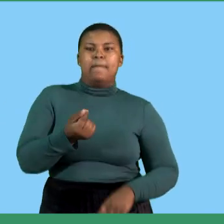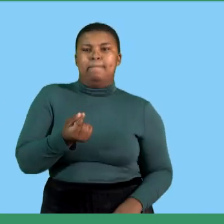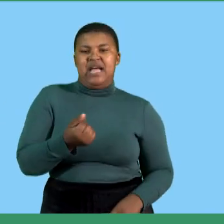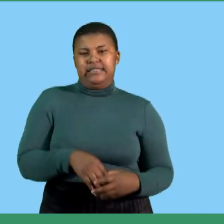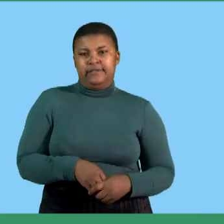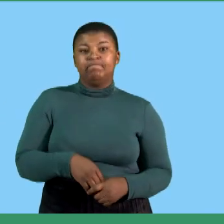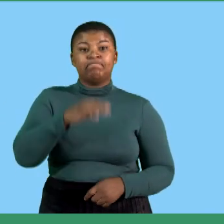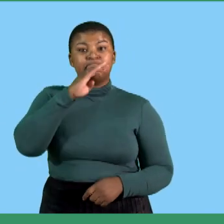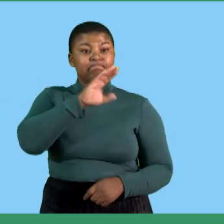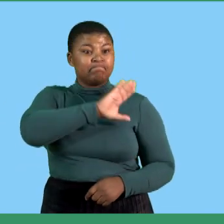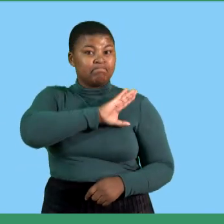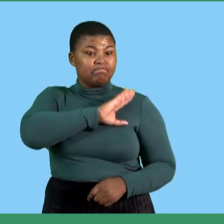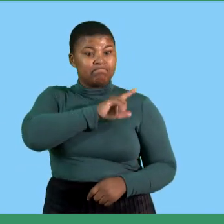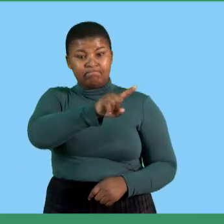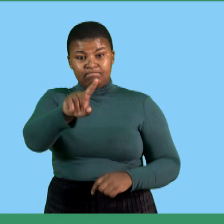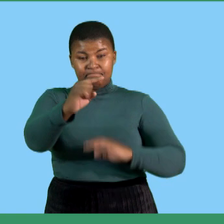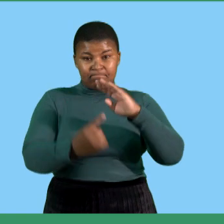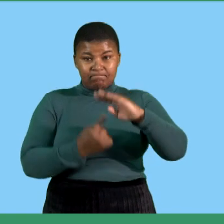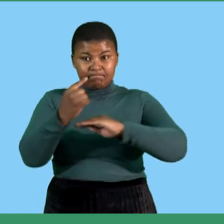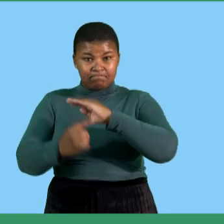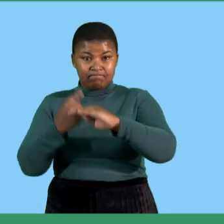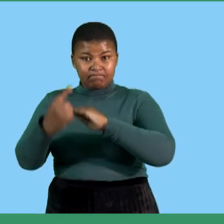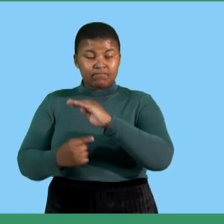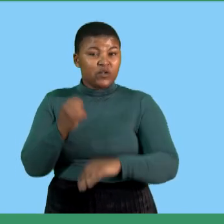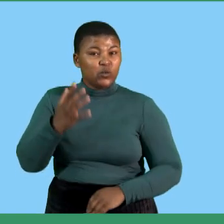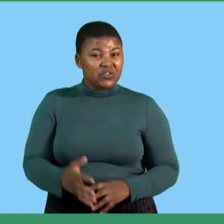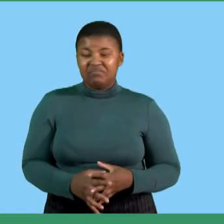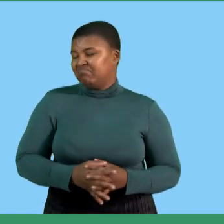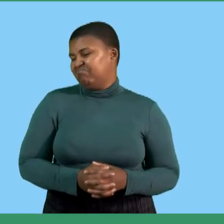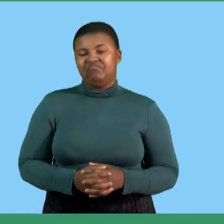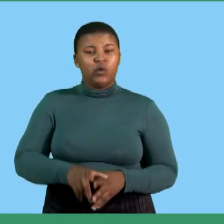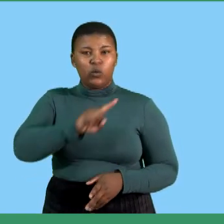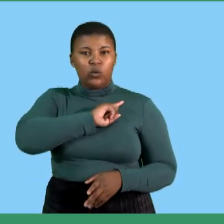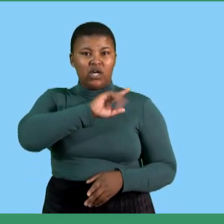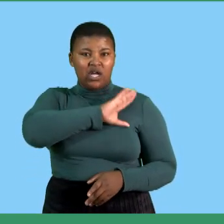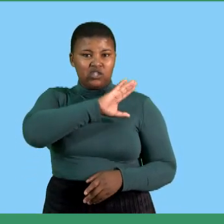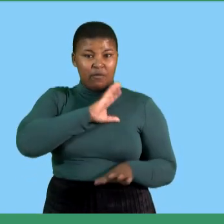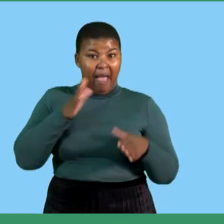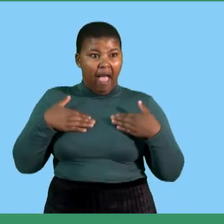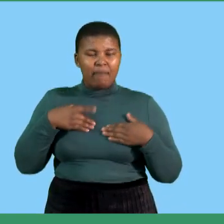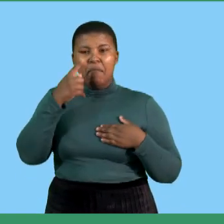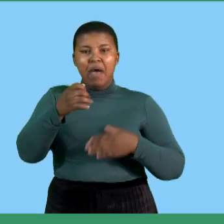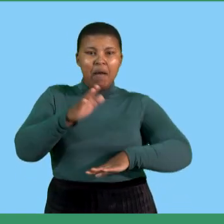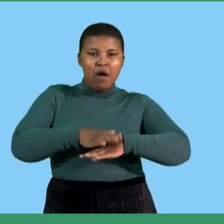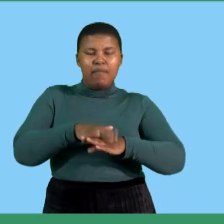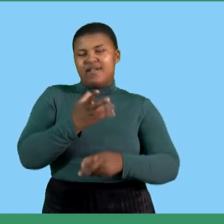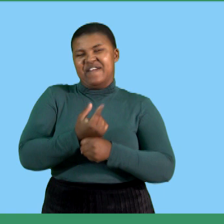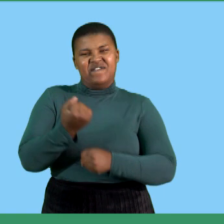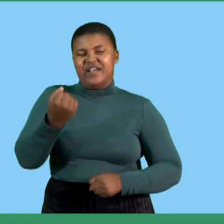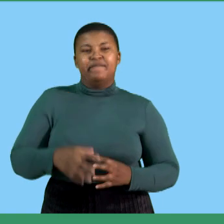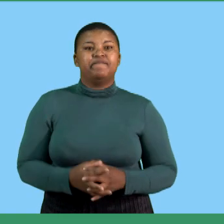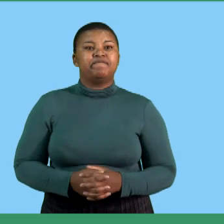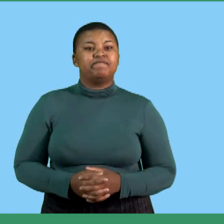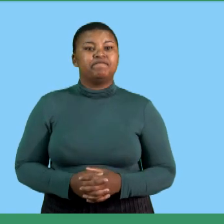that then the consumer spending will decrease because consumers won't be happy to pay higher prices for